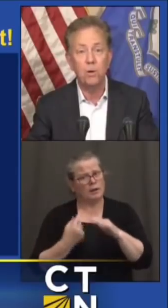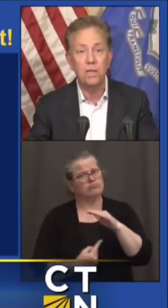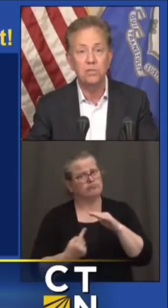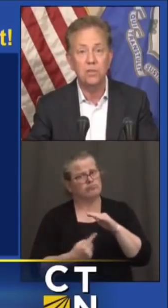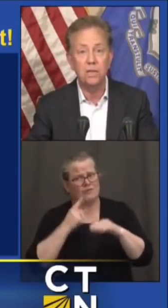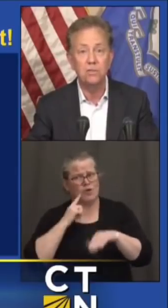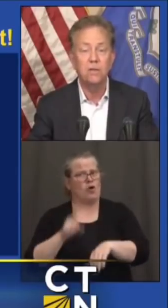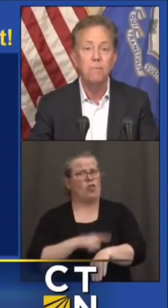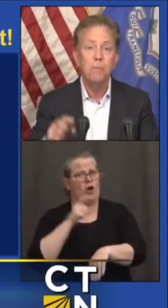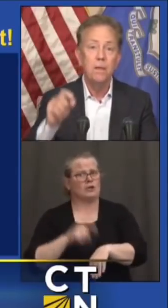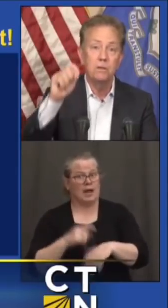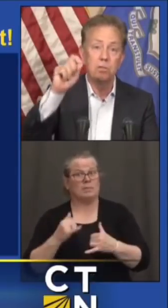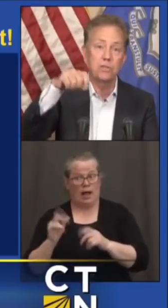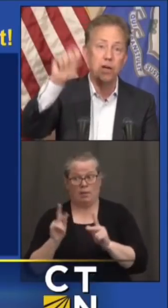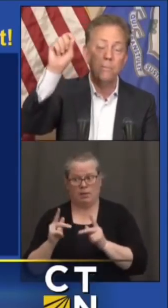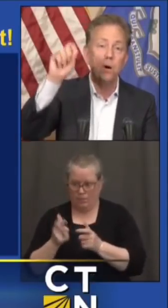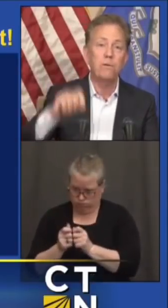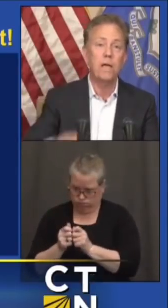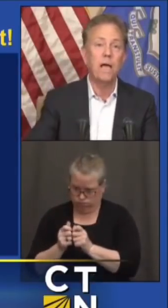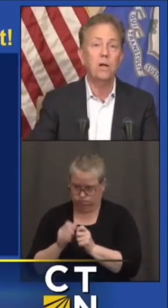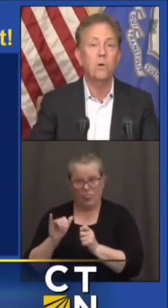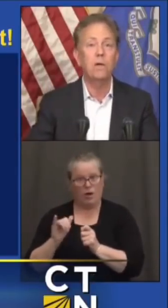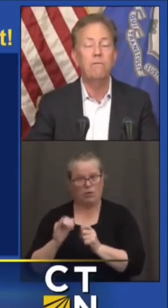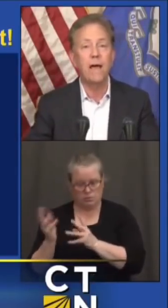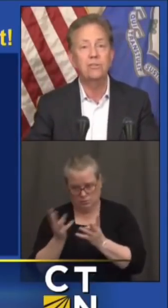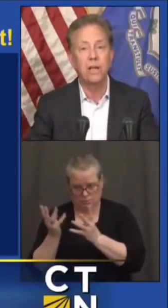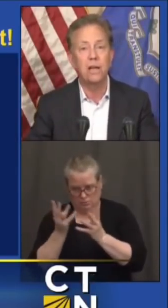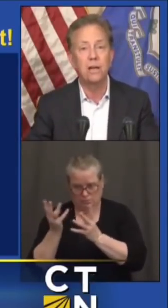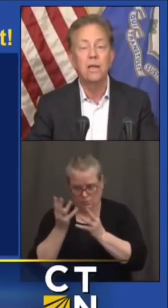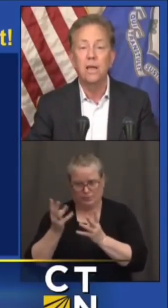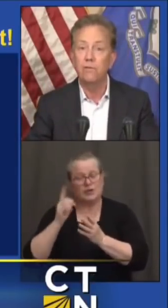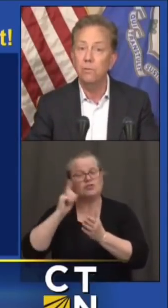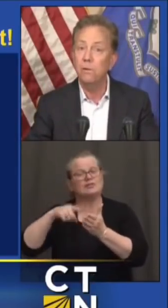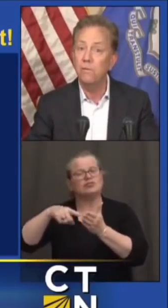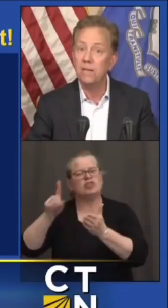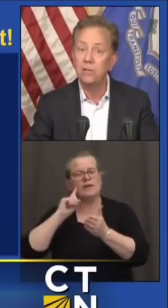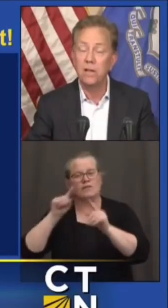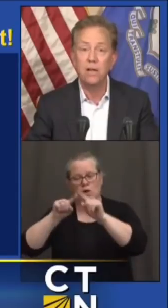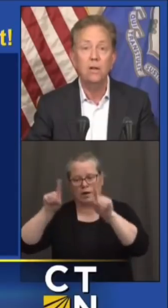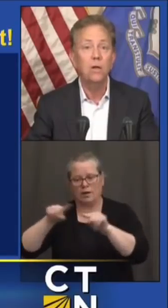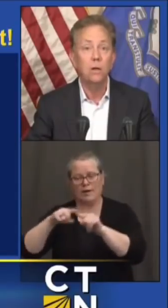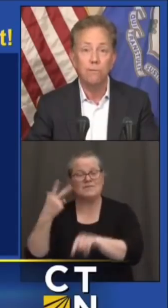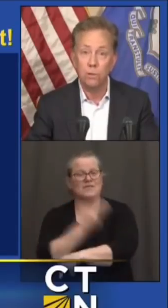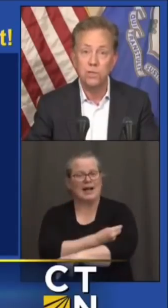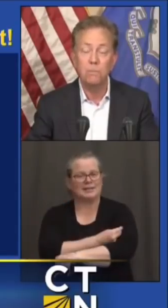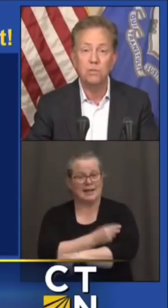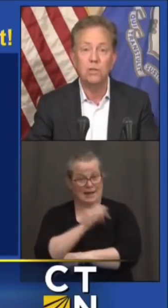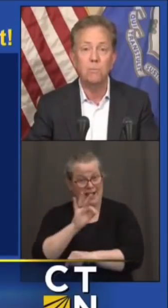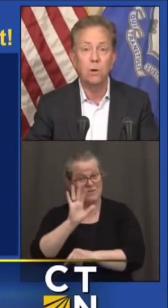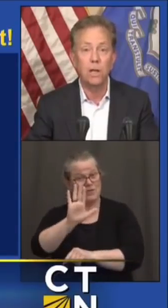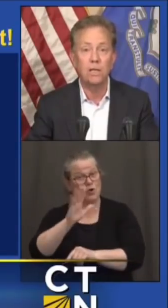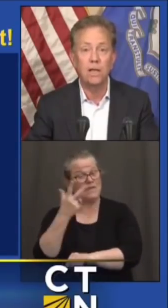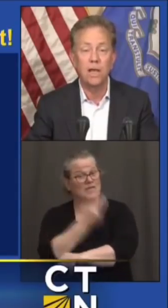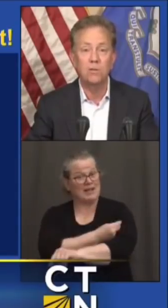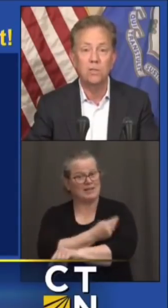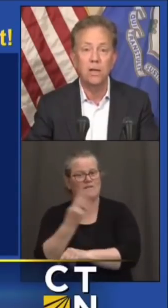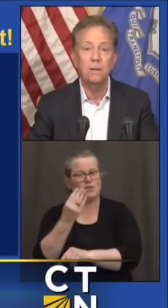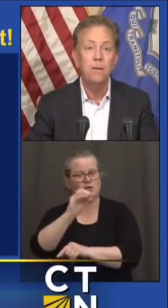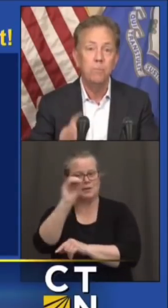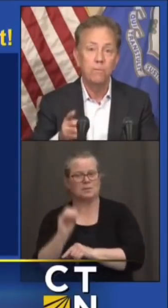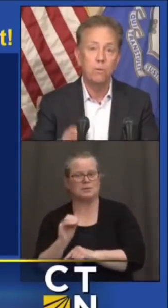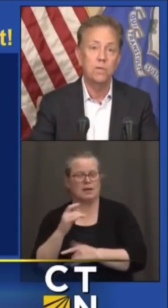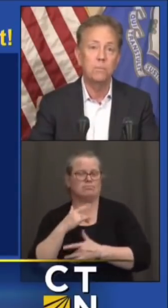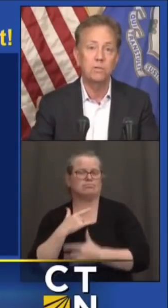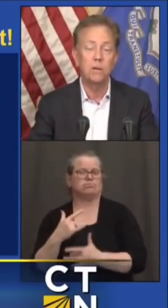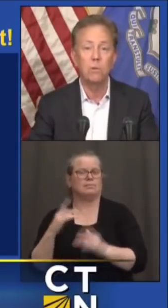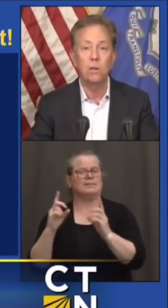people going to these sites. There's a check mark for category vaccinated. If you've been vaccinated, you're 14% more likely to have a date,